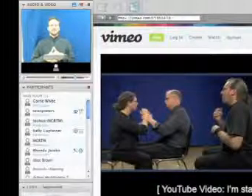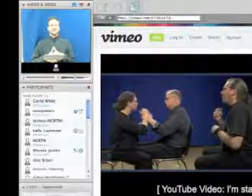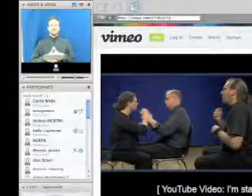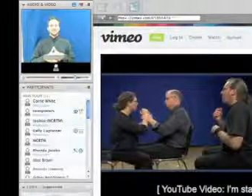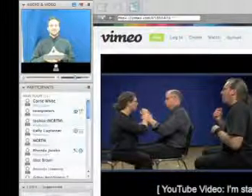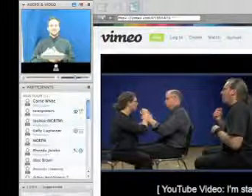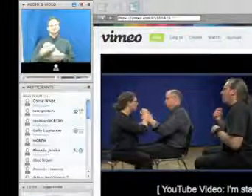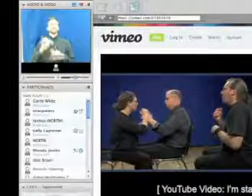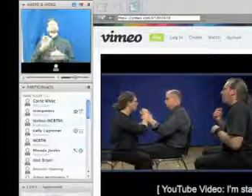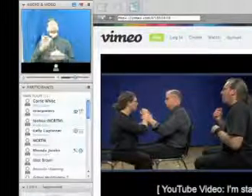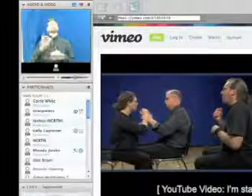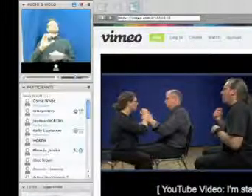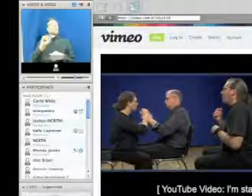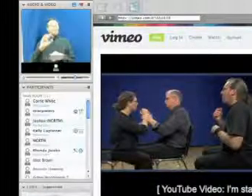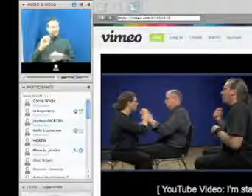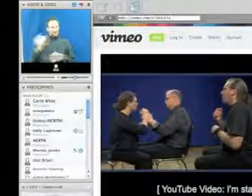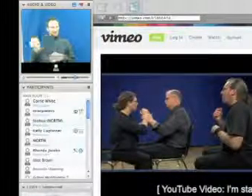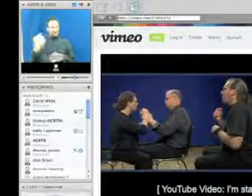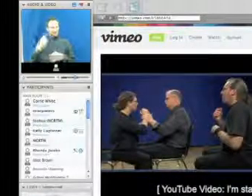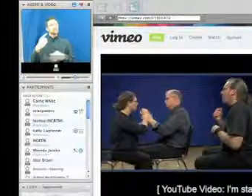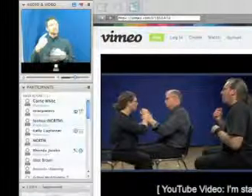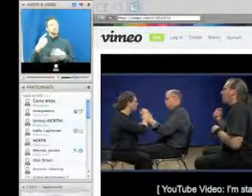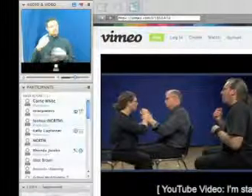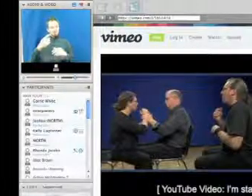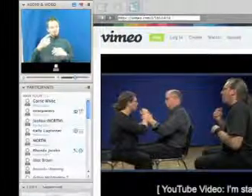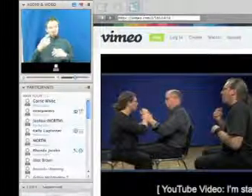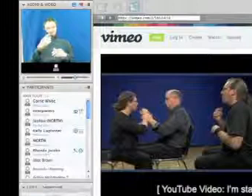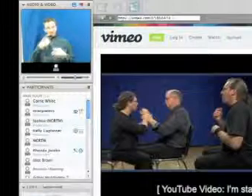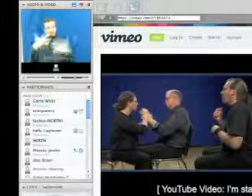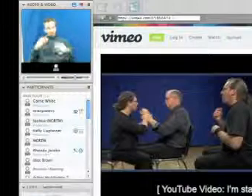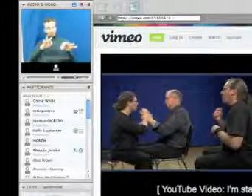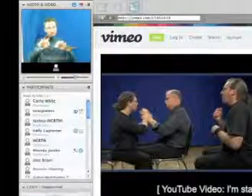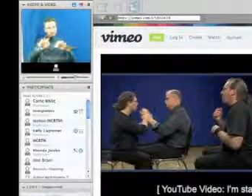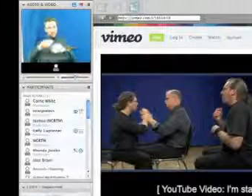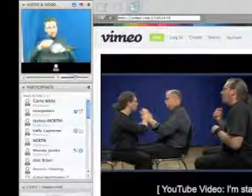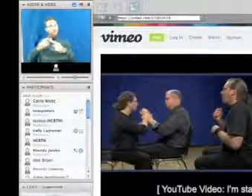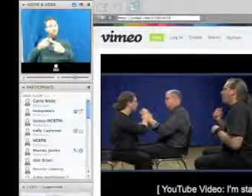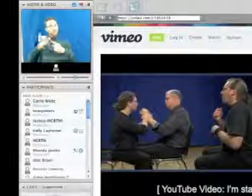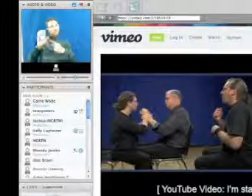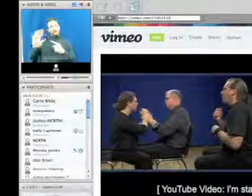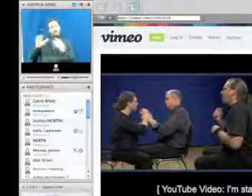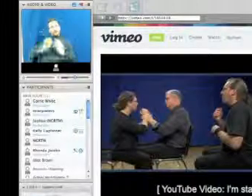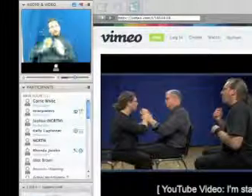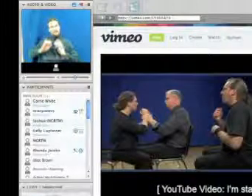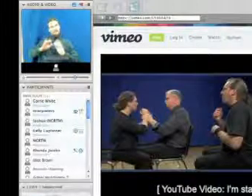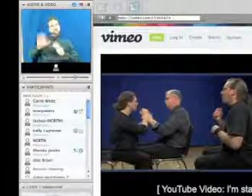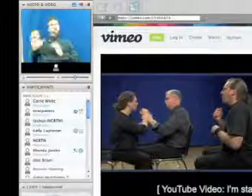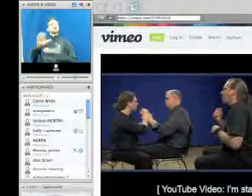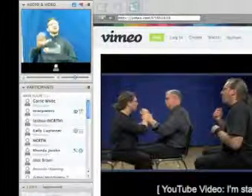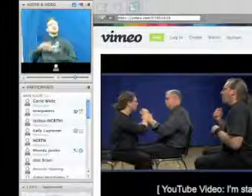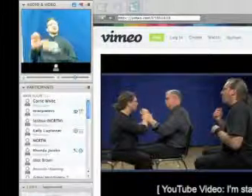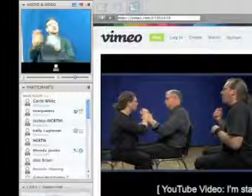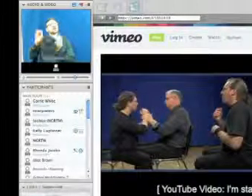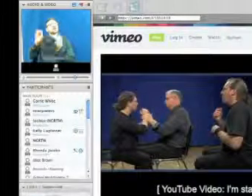Carrie's asking, did you tell us the educational background of this client? I don't know, actually.